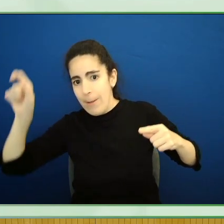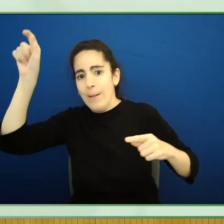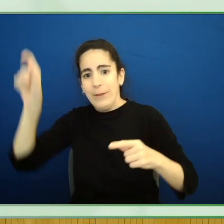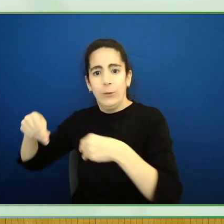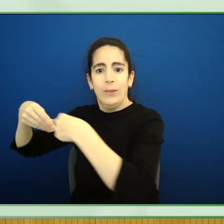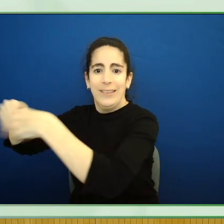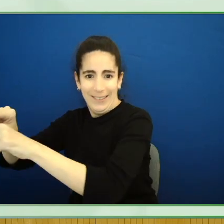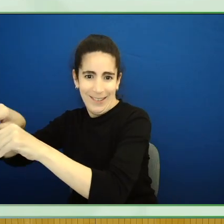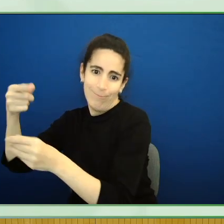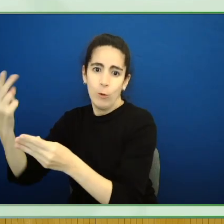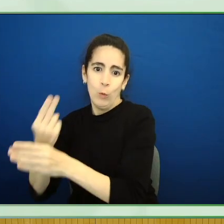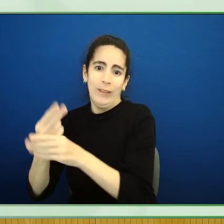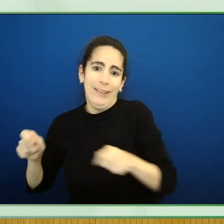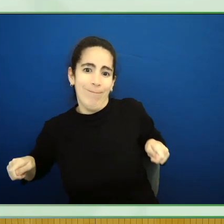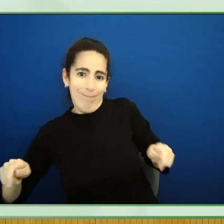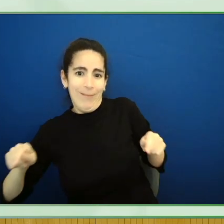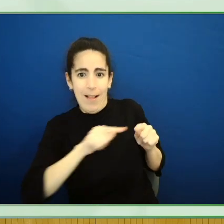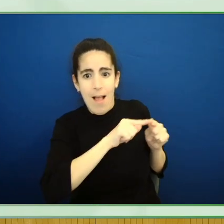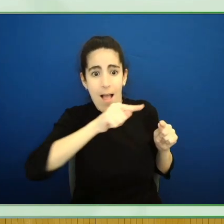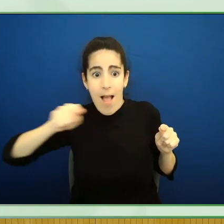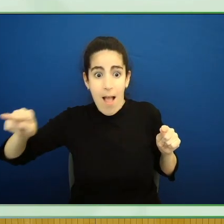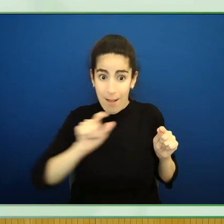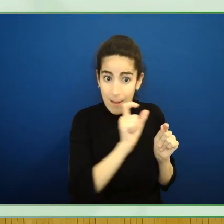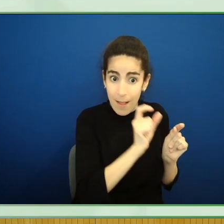to we want to optimize it.